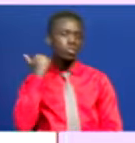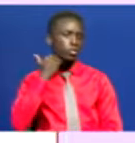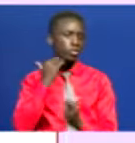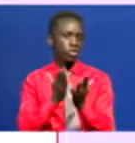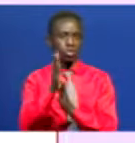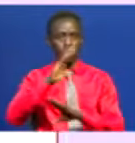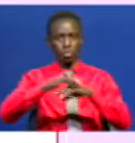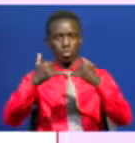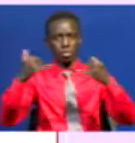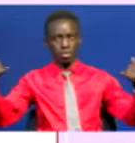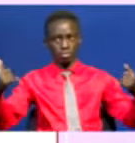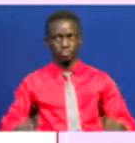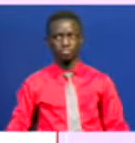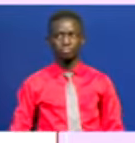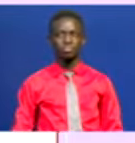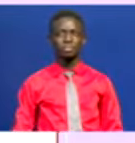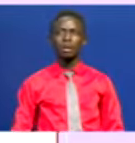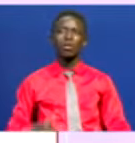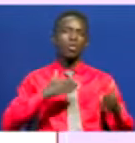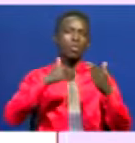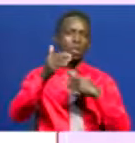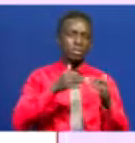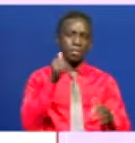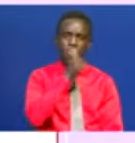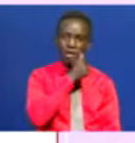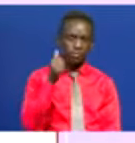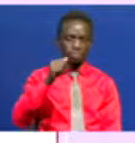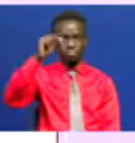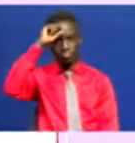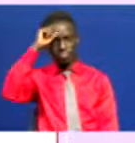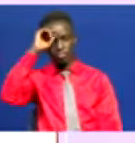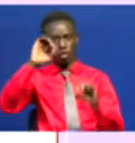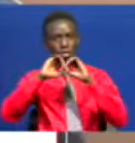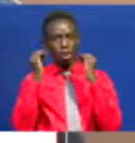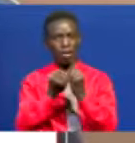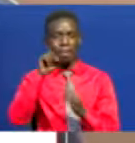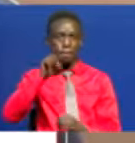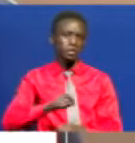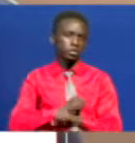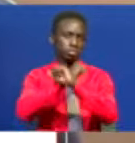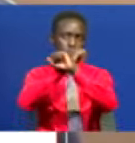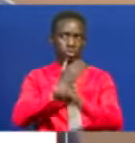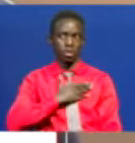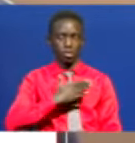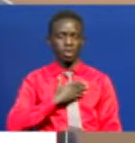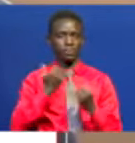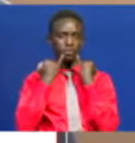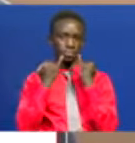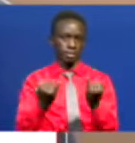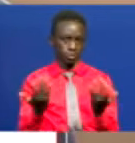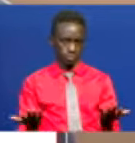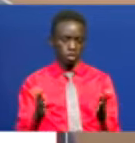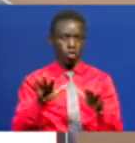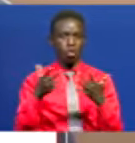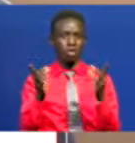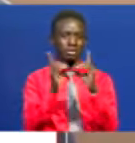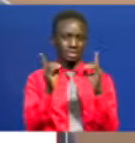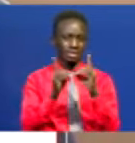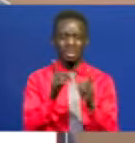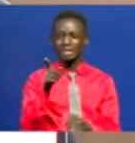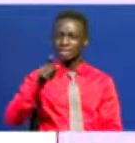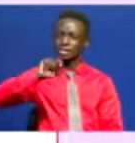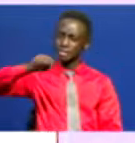across whether private, public organizations. We need to protect our data. That's very key. And therefore this complements